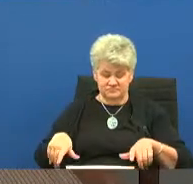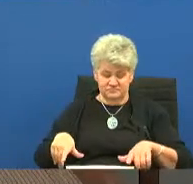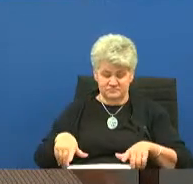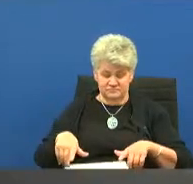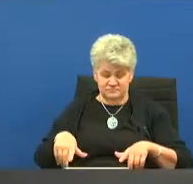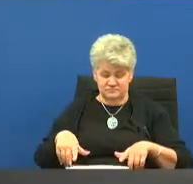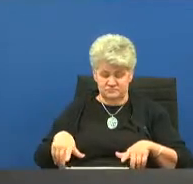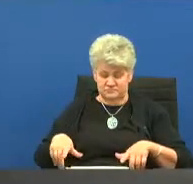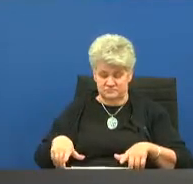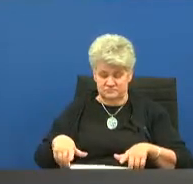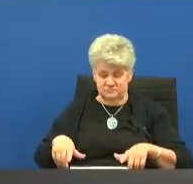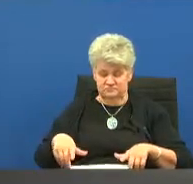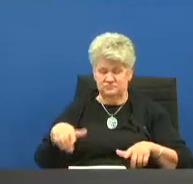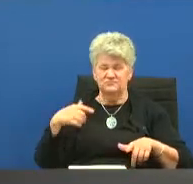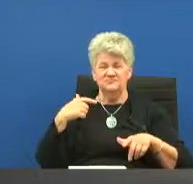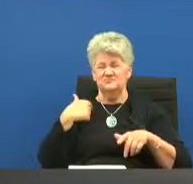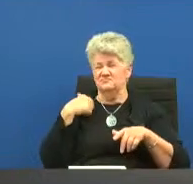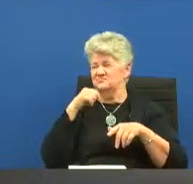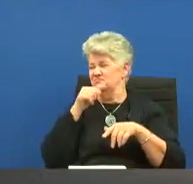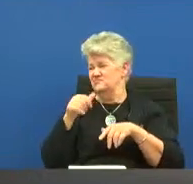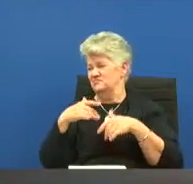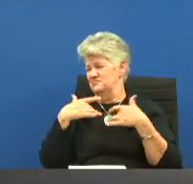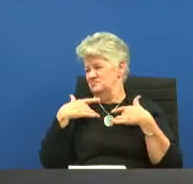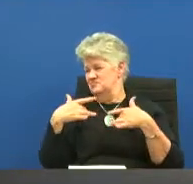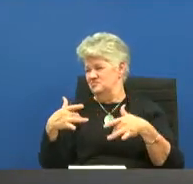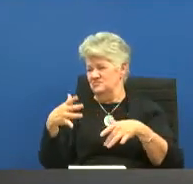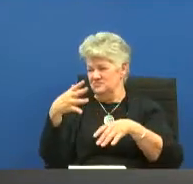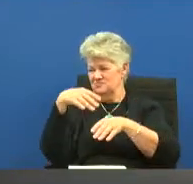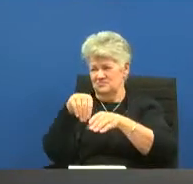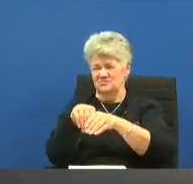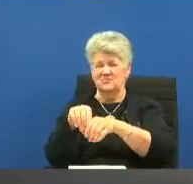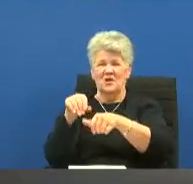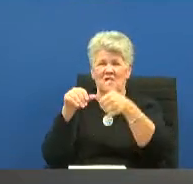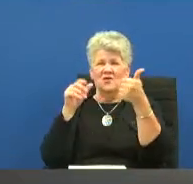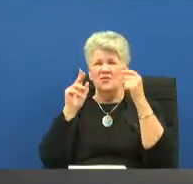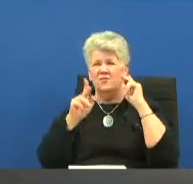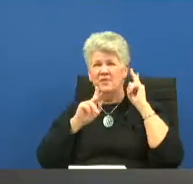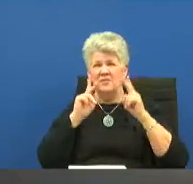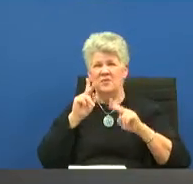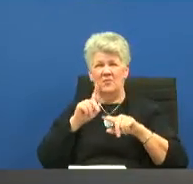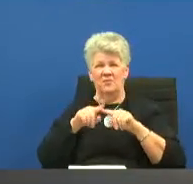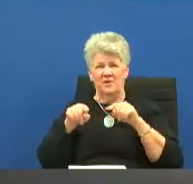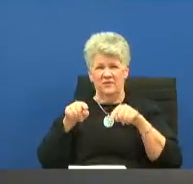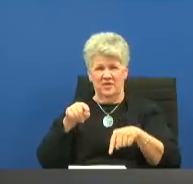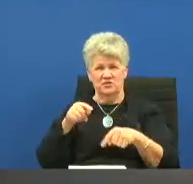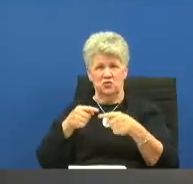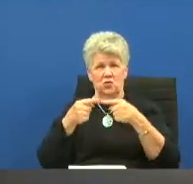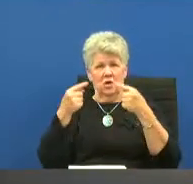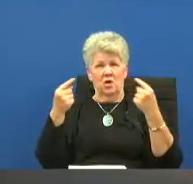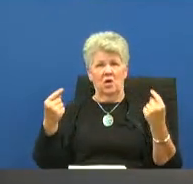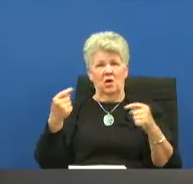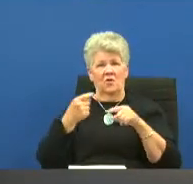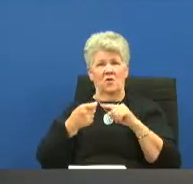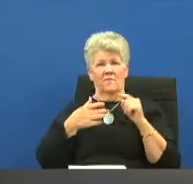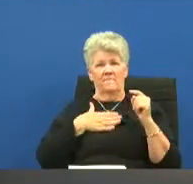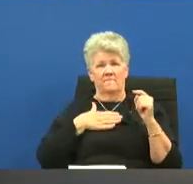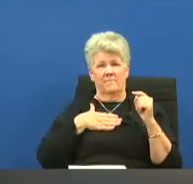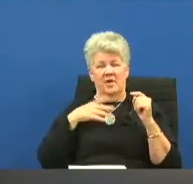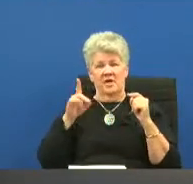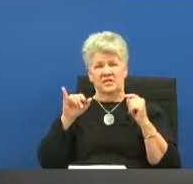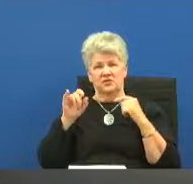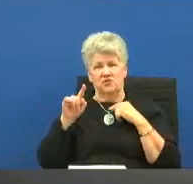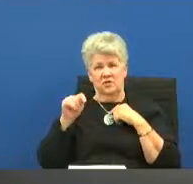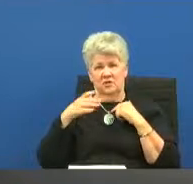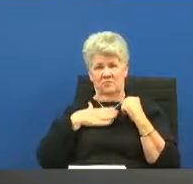mic. I normally don't put my hand in other people's cookie jars, but this is right across from my district. I have one side